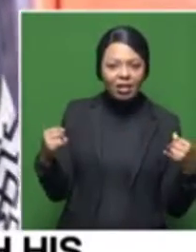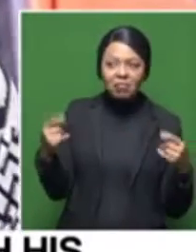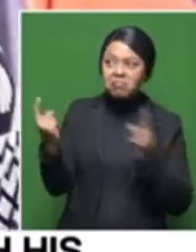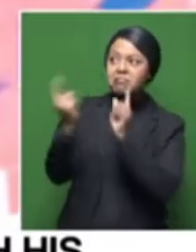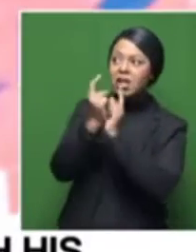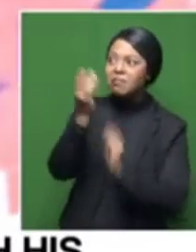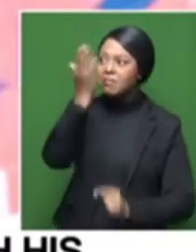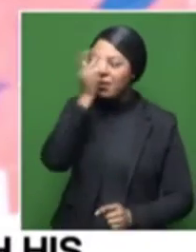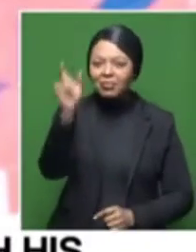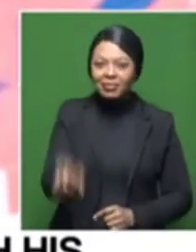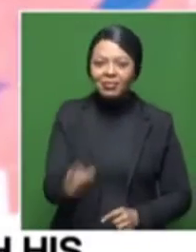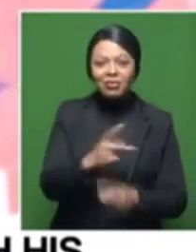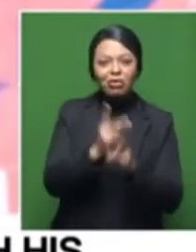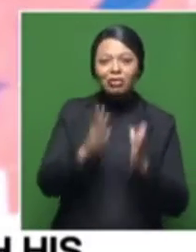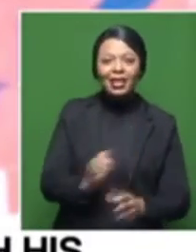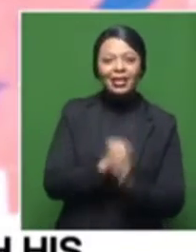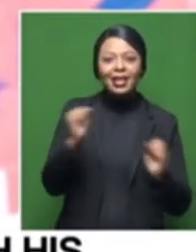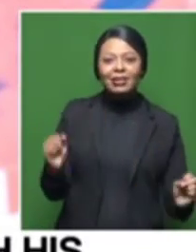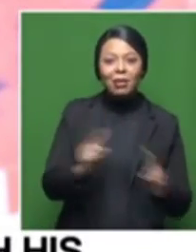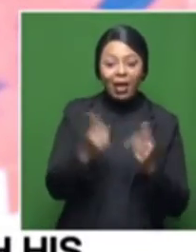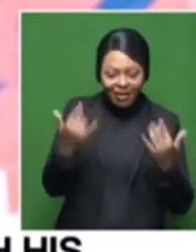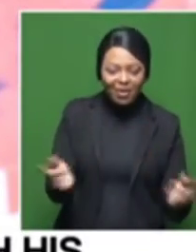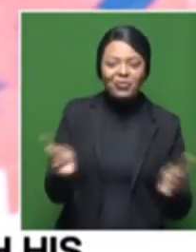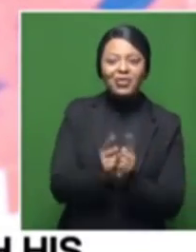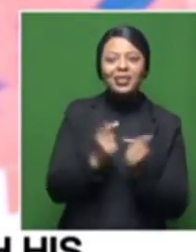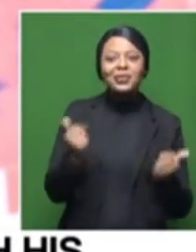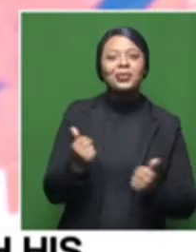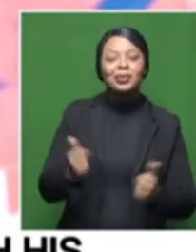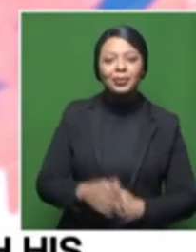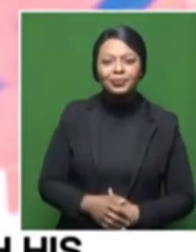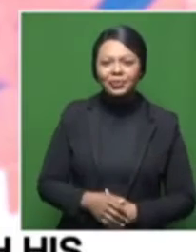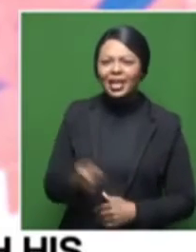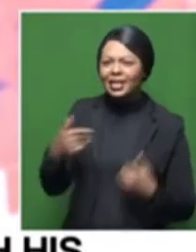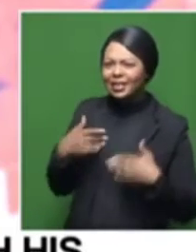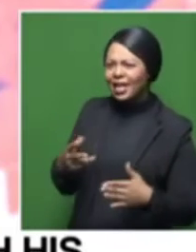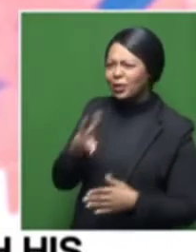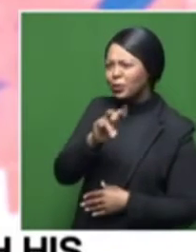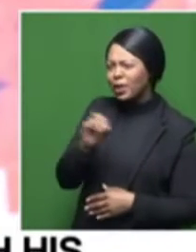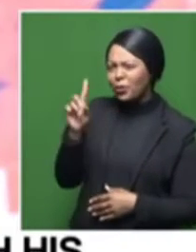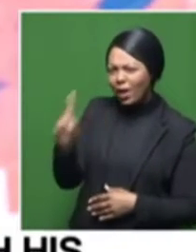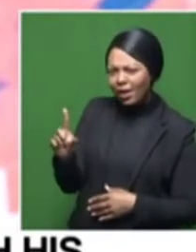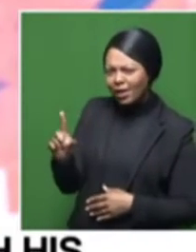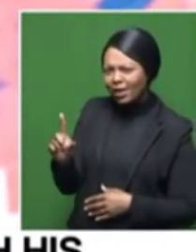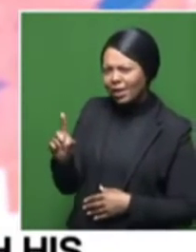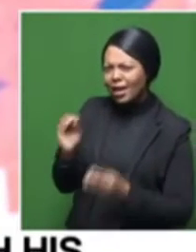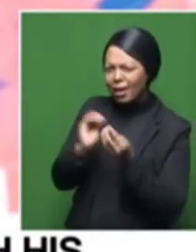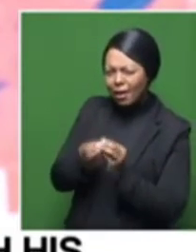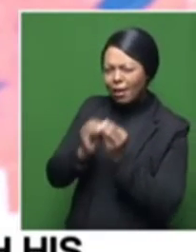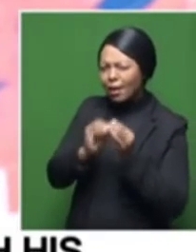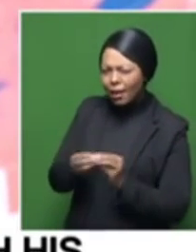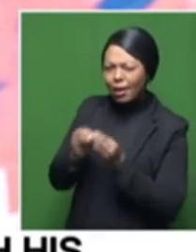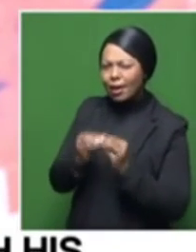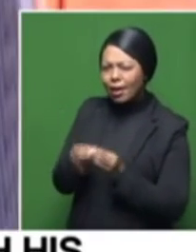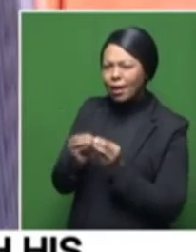was done. Okay. And we have magic now. All right. Yeah. And I believe your real interest began in 2001. Speak to us about what really sparked this